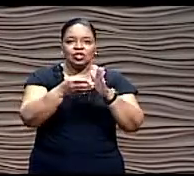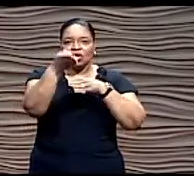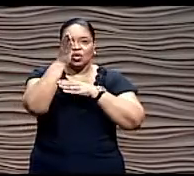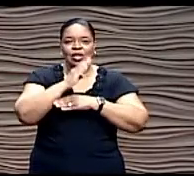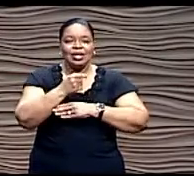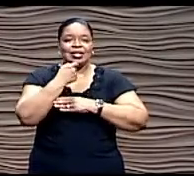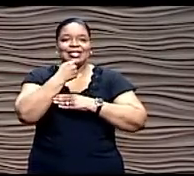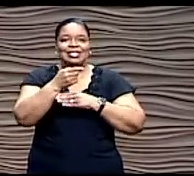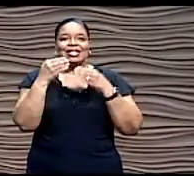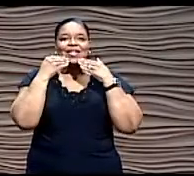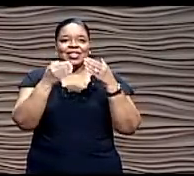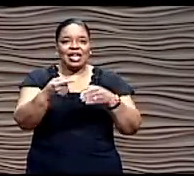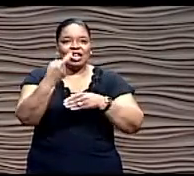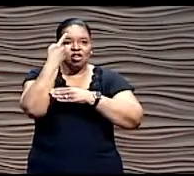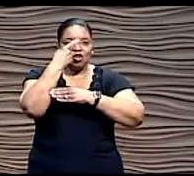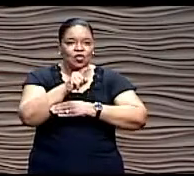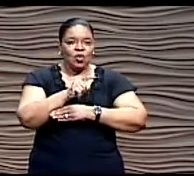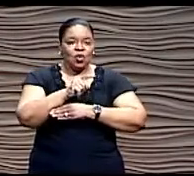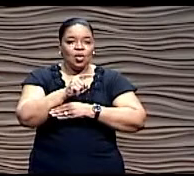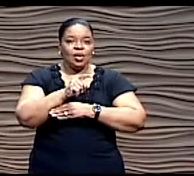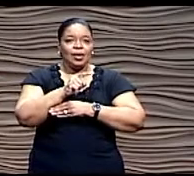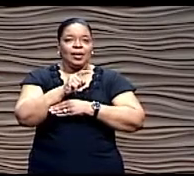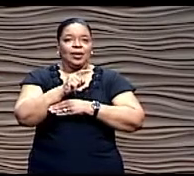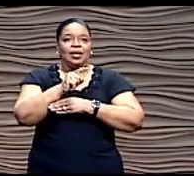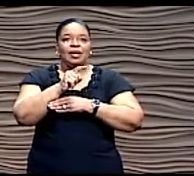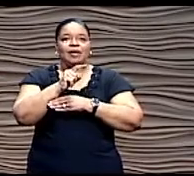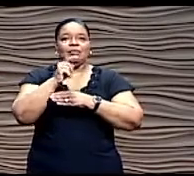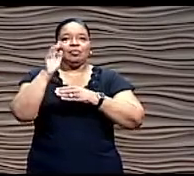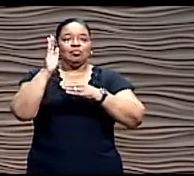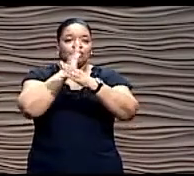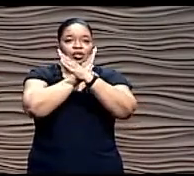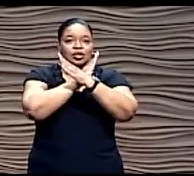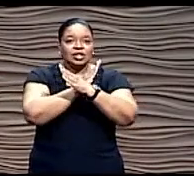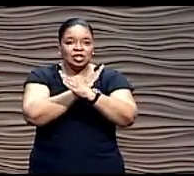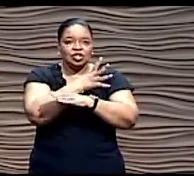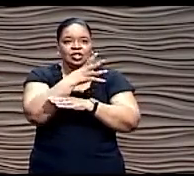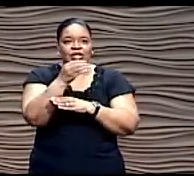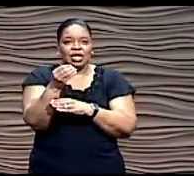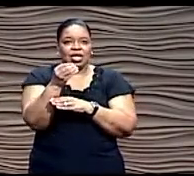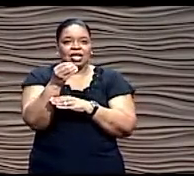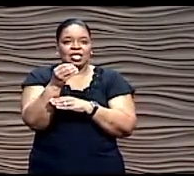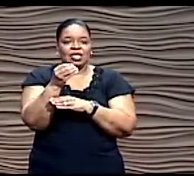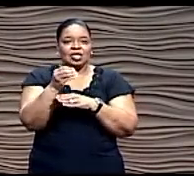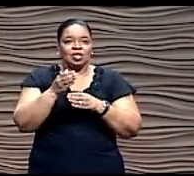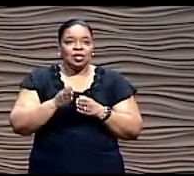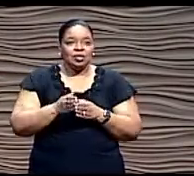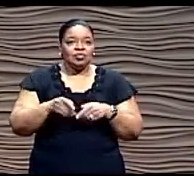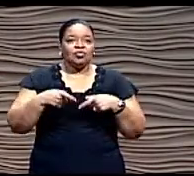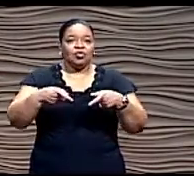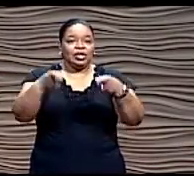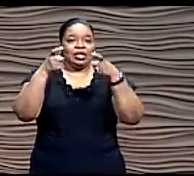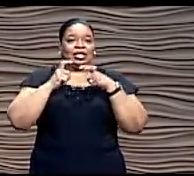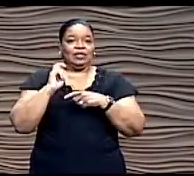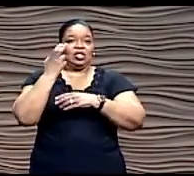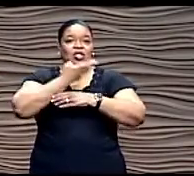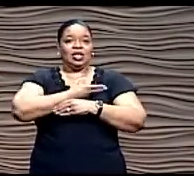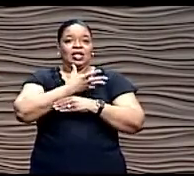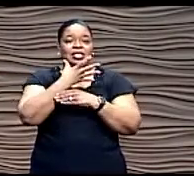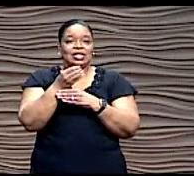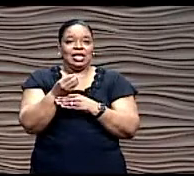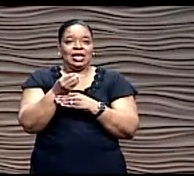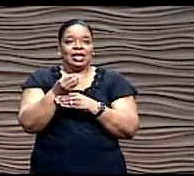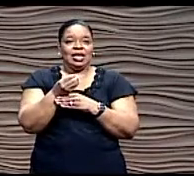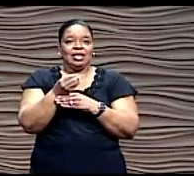you for being God, for your protection and for your provision and for your